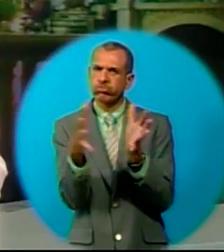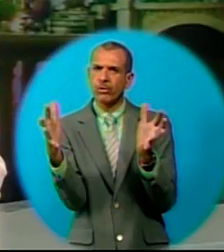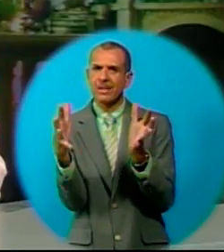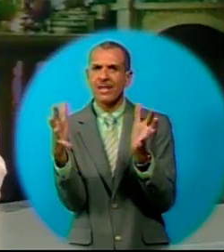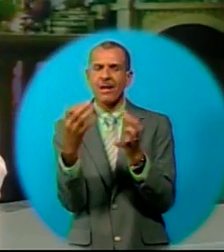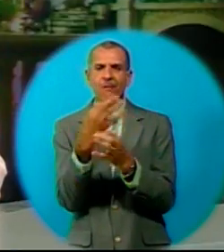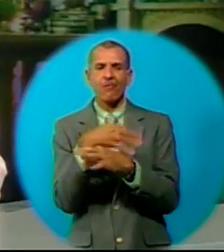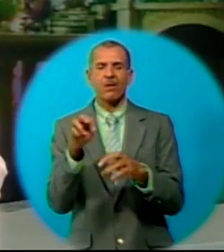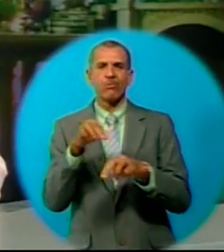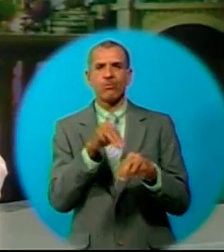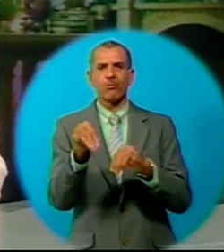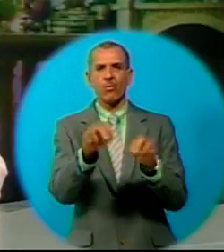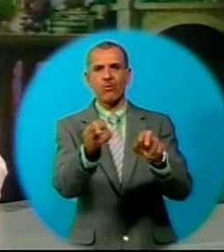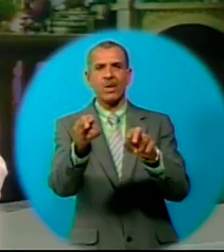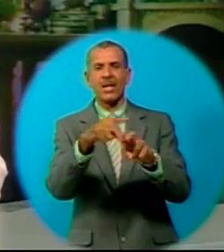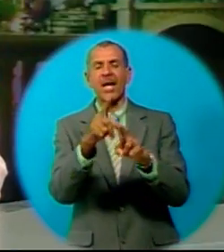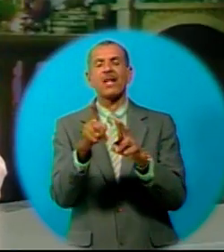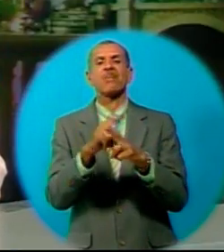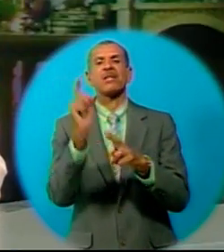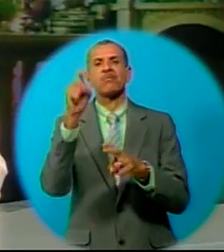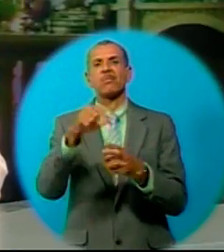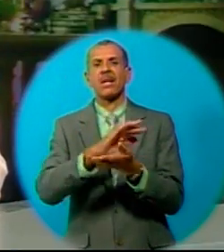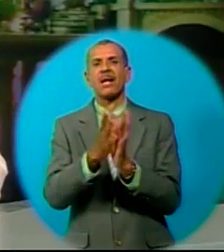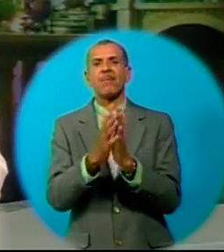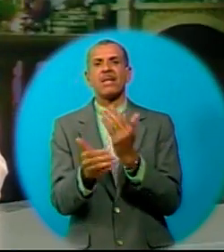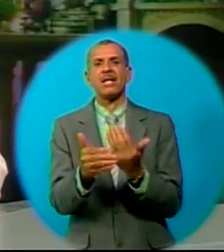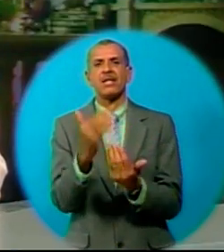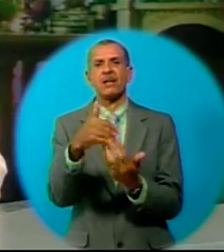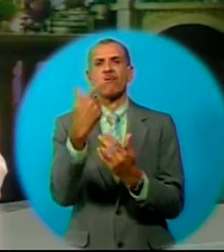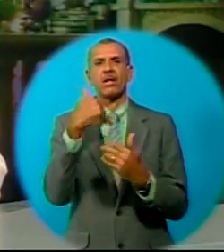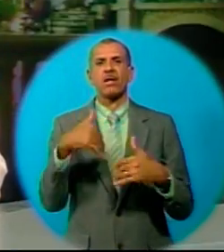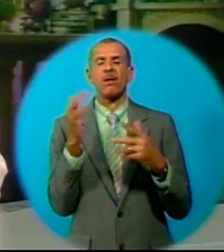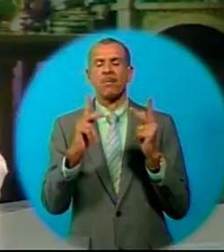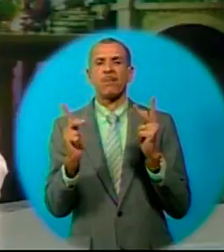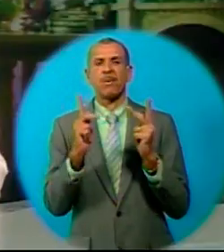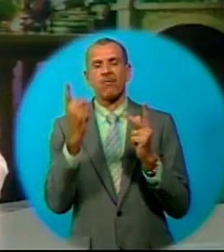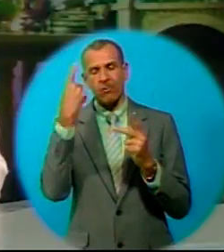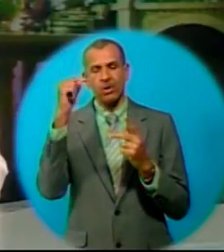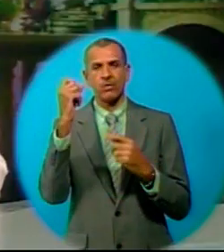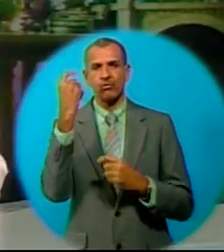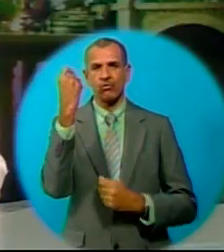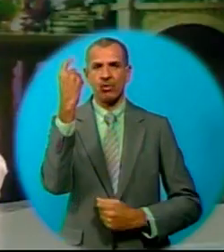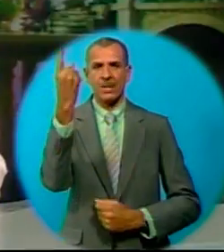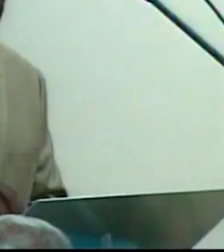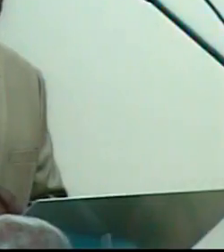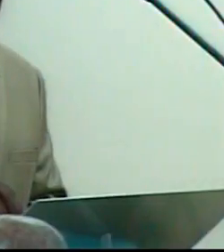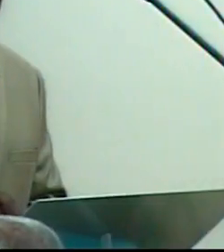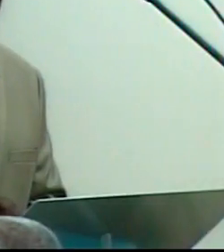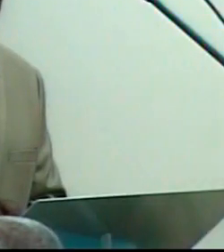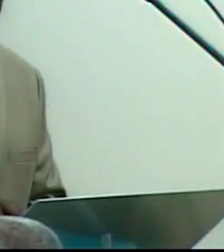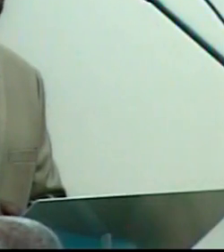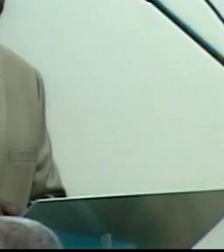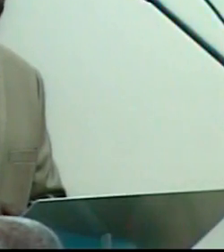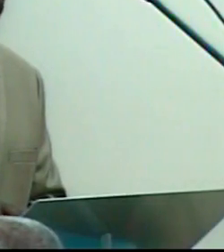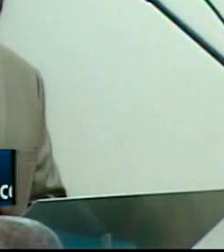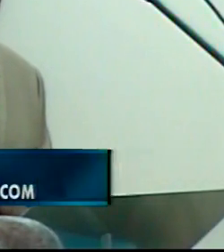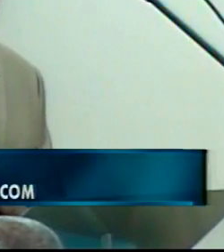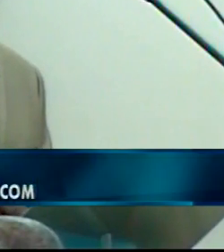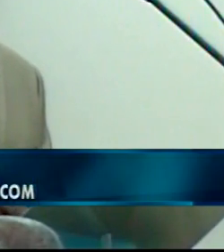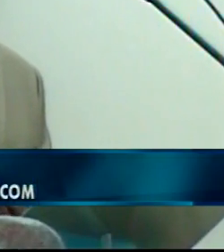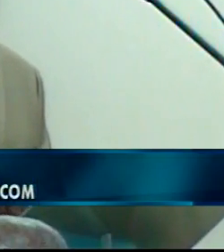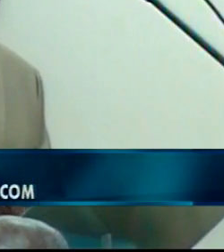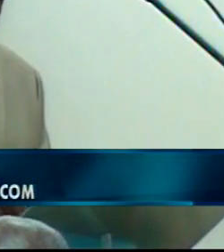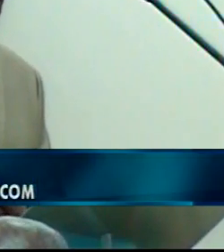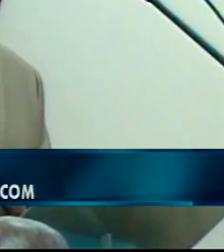integration movement needs to be made easier for the youth as they pursue their dreams. As we seek to implement the CARICOM certificate